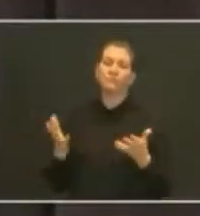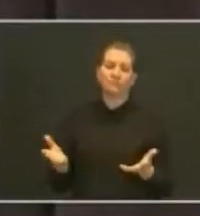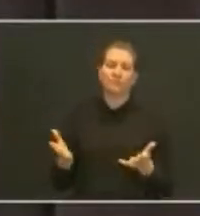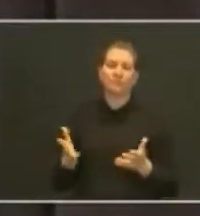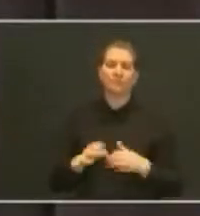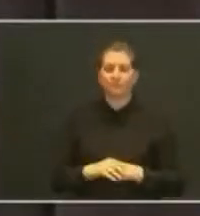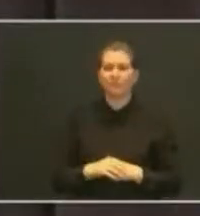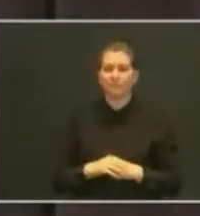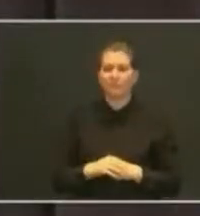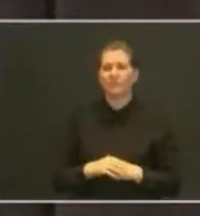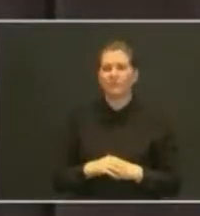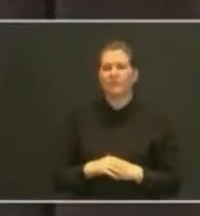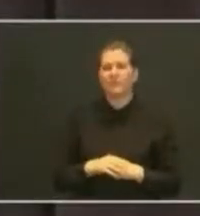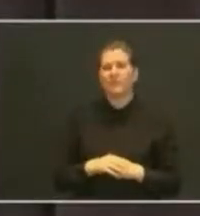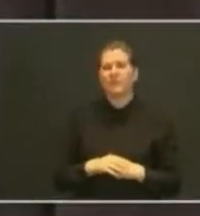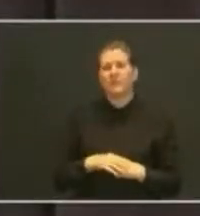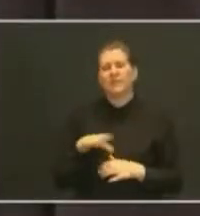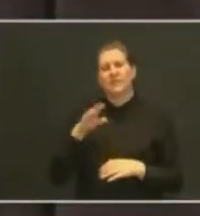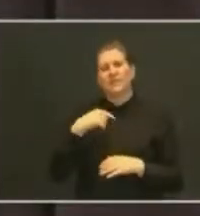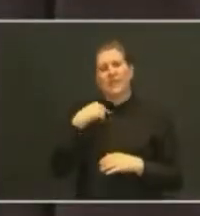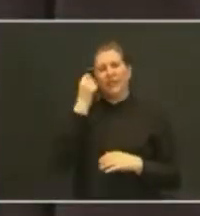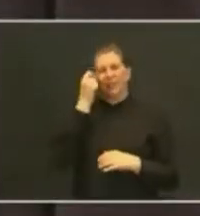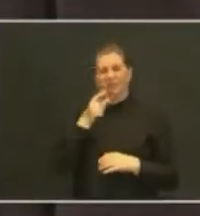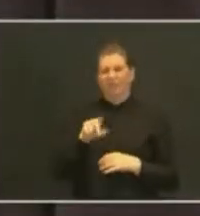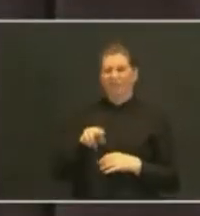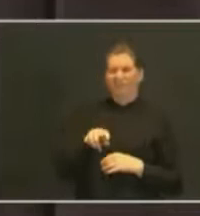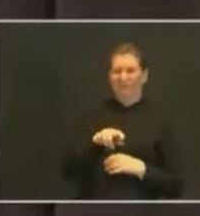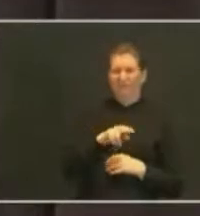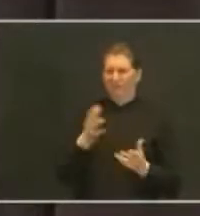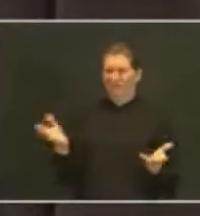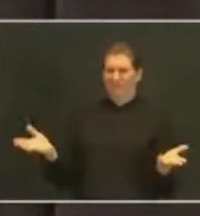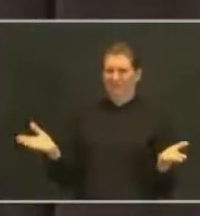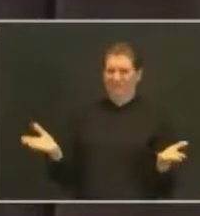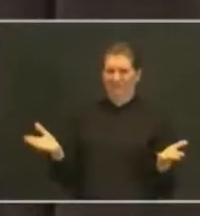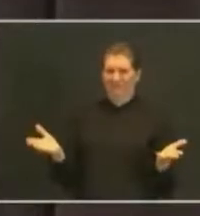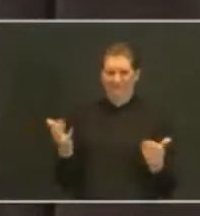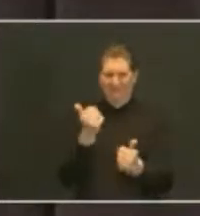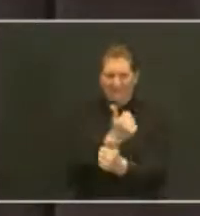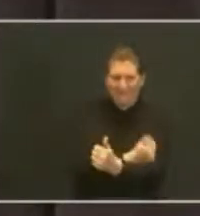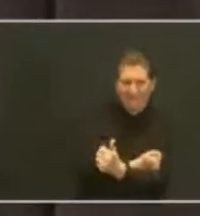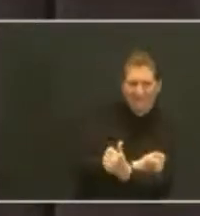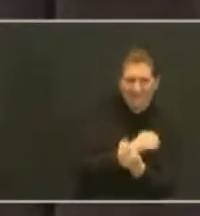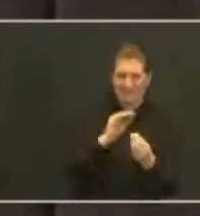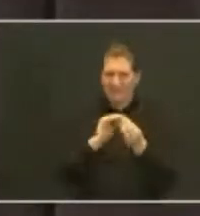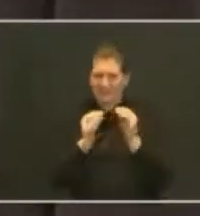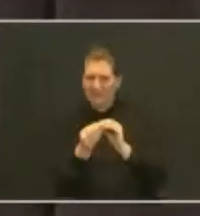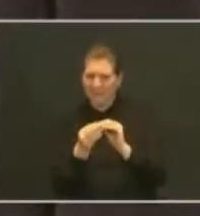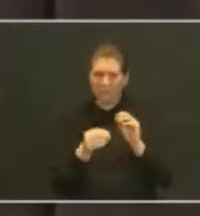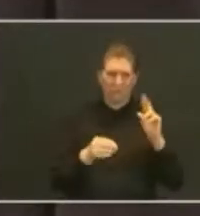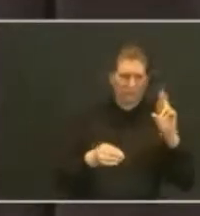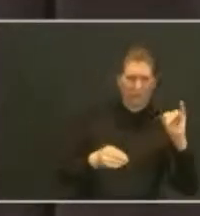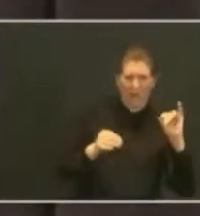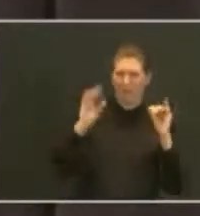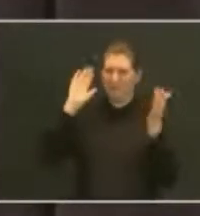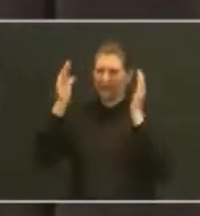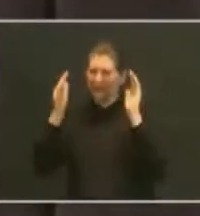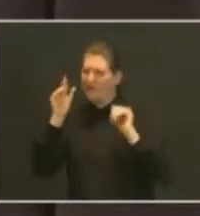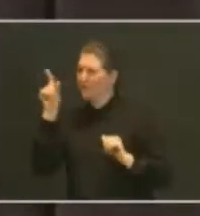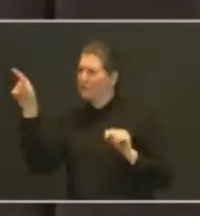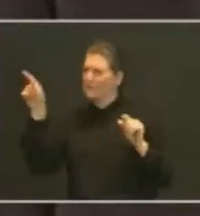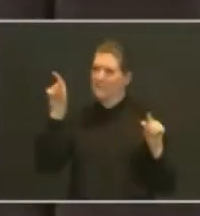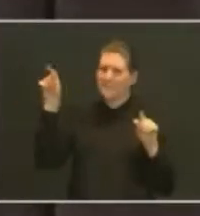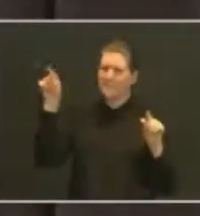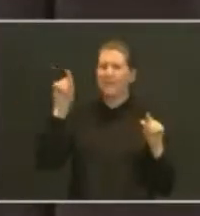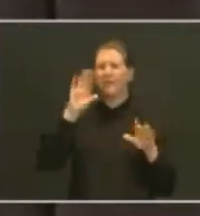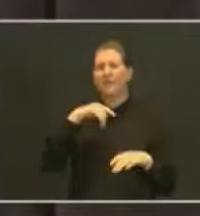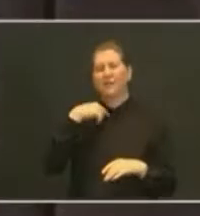I understand why people are watching the administration rate in Rhode Island and in other states. That makes sense. It's important that